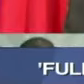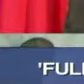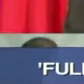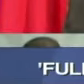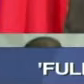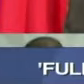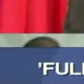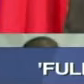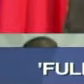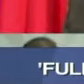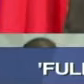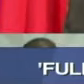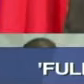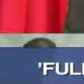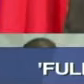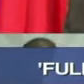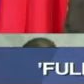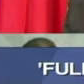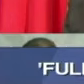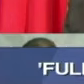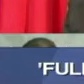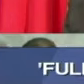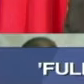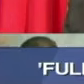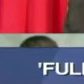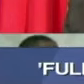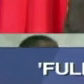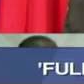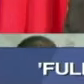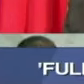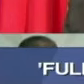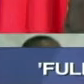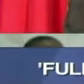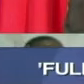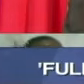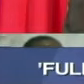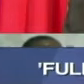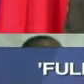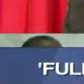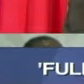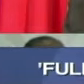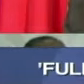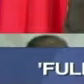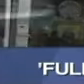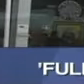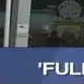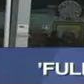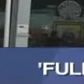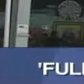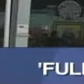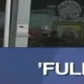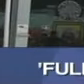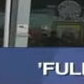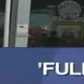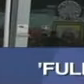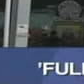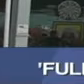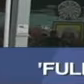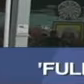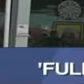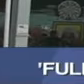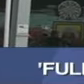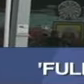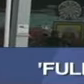Keith Rowley, who says it would allow Trinidad and Tobago to fast-track its vaccination program. Health Minister Terence Dayal Singh said the ministry